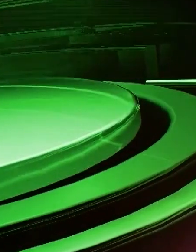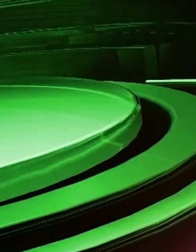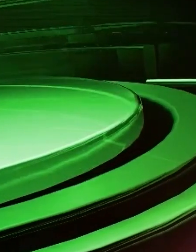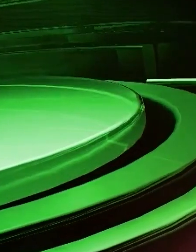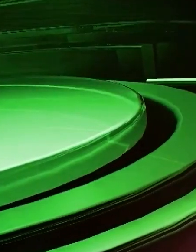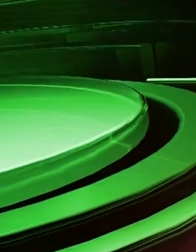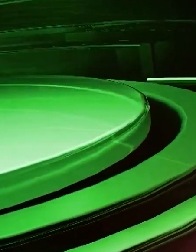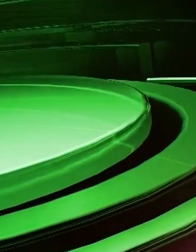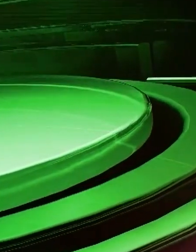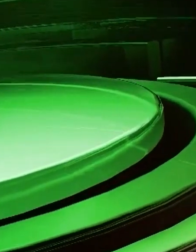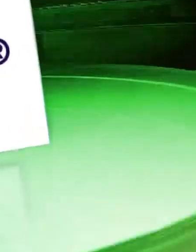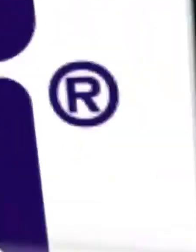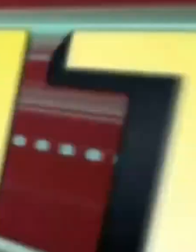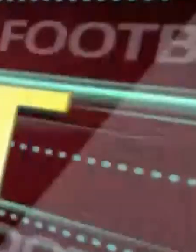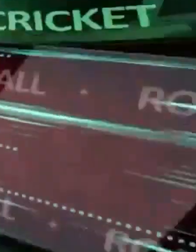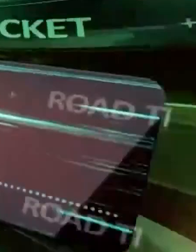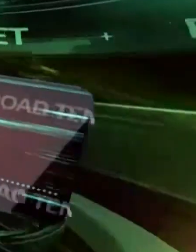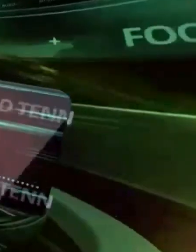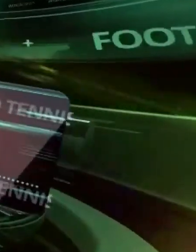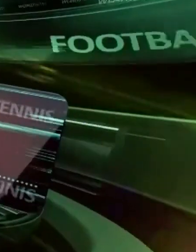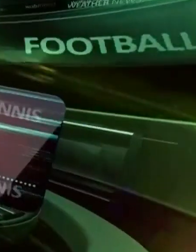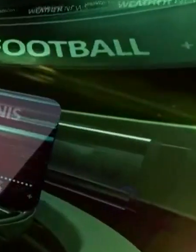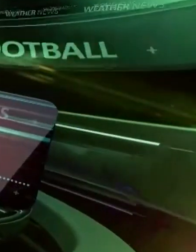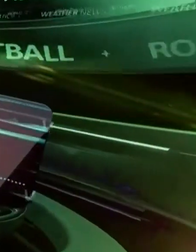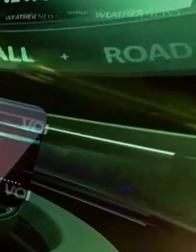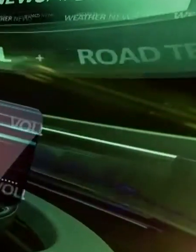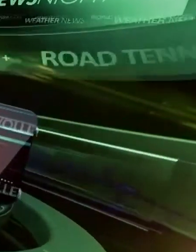Live first, Dasani after.